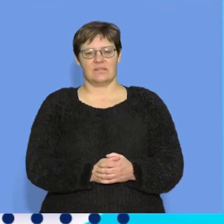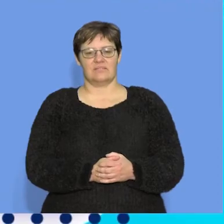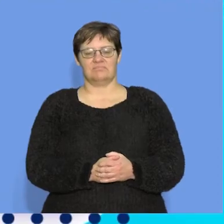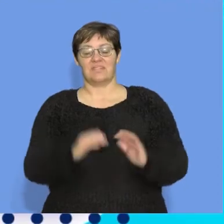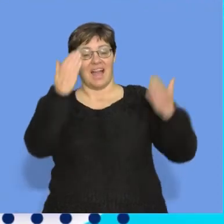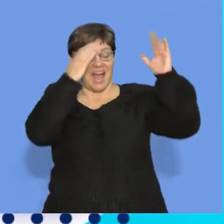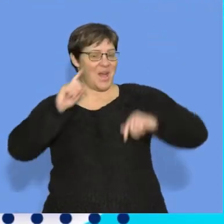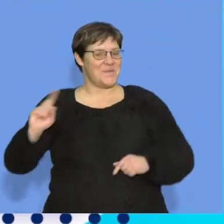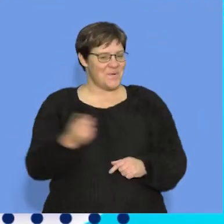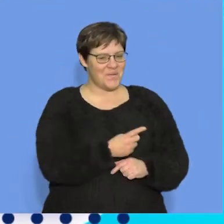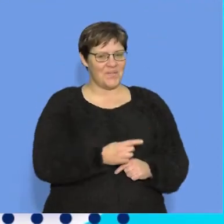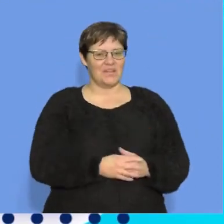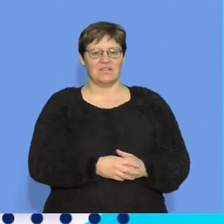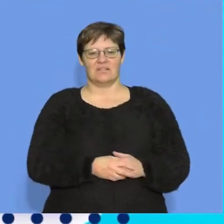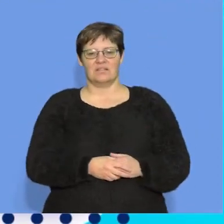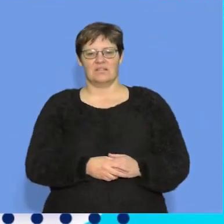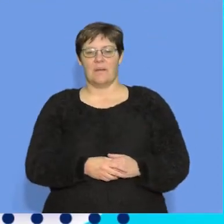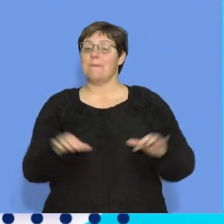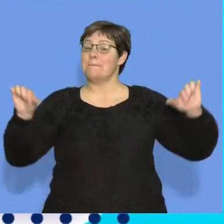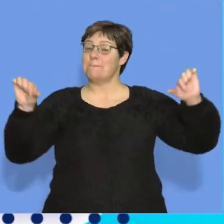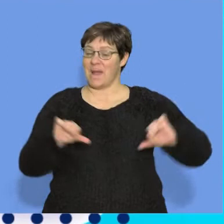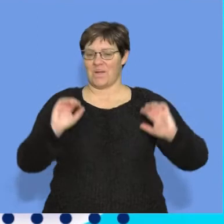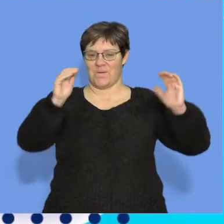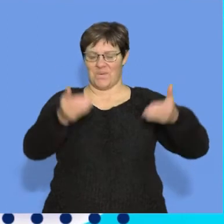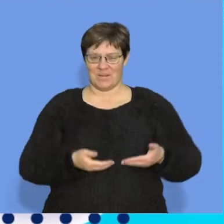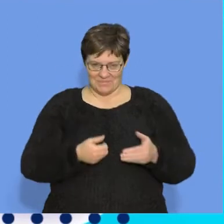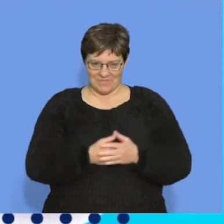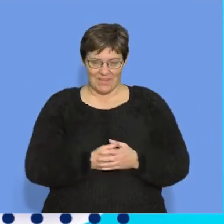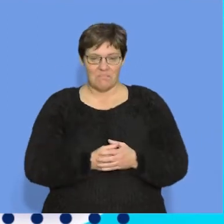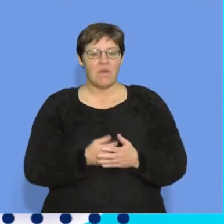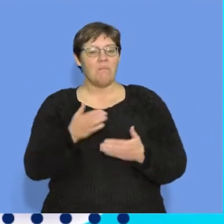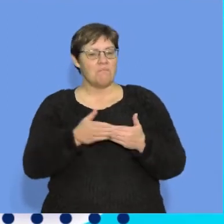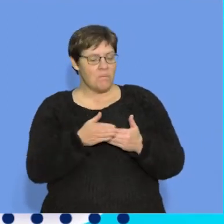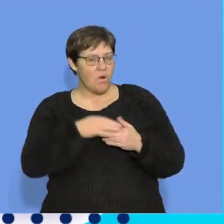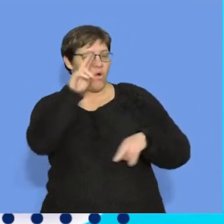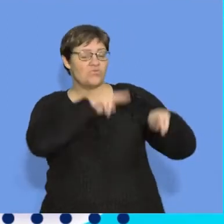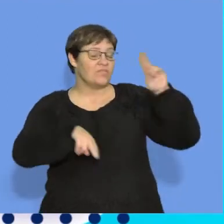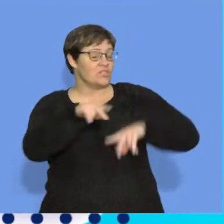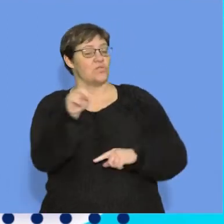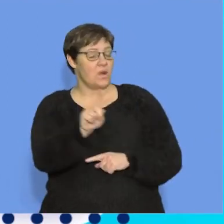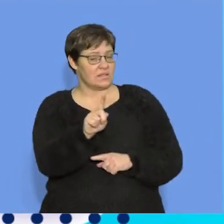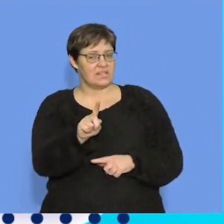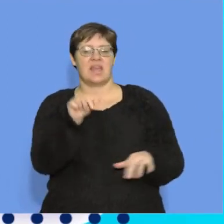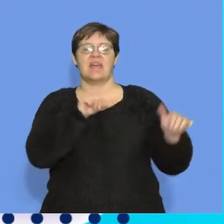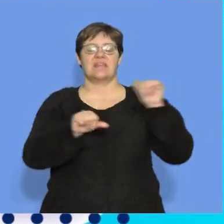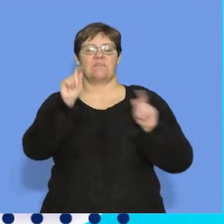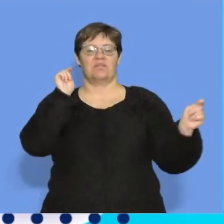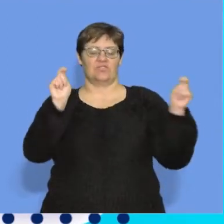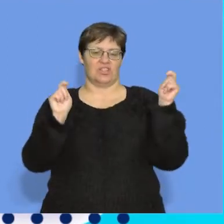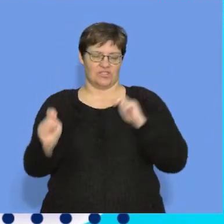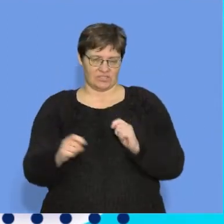Hello everyone, welcome back. Let's get into some more revision on chemical change. And